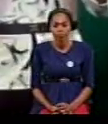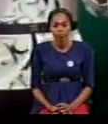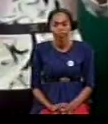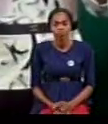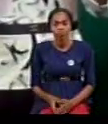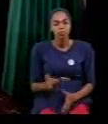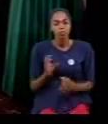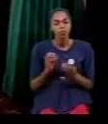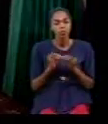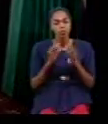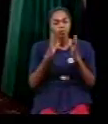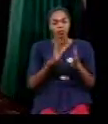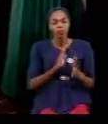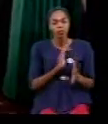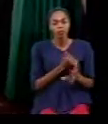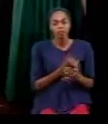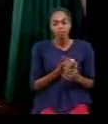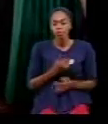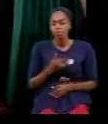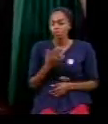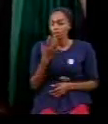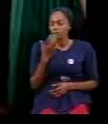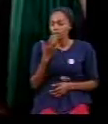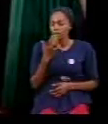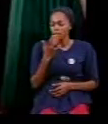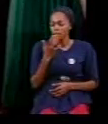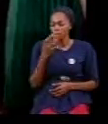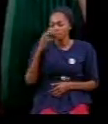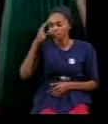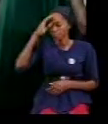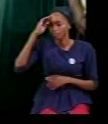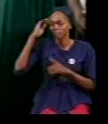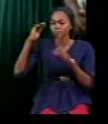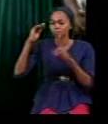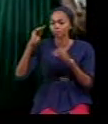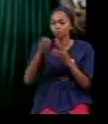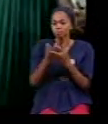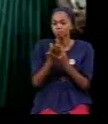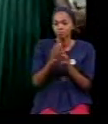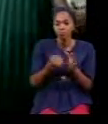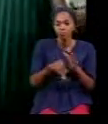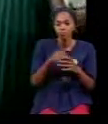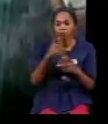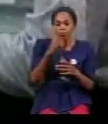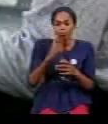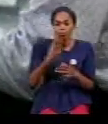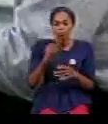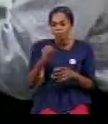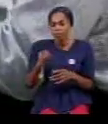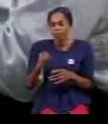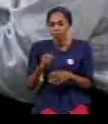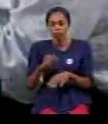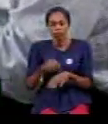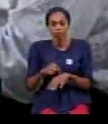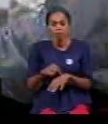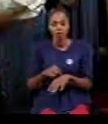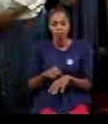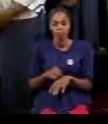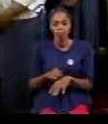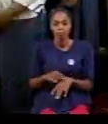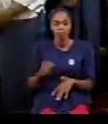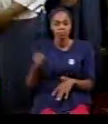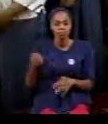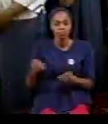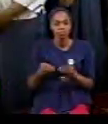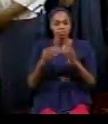So many souls have tested him throughout the course of time. So